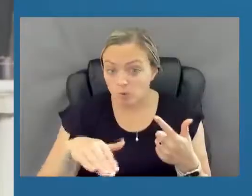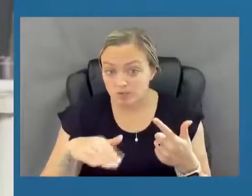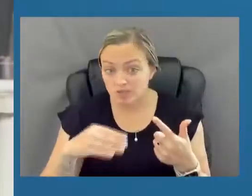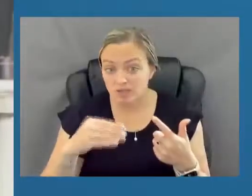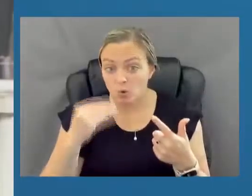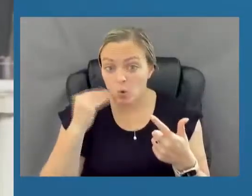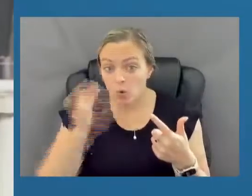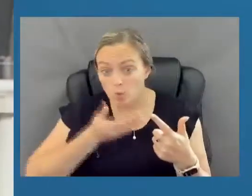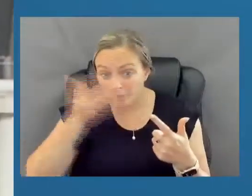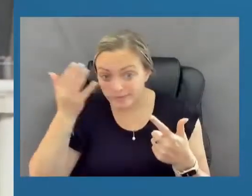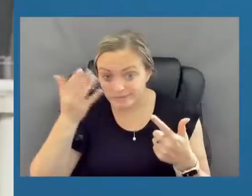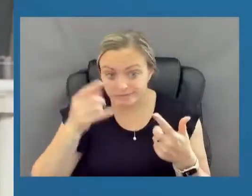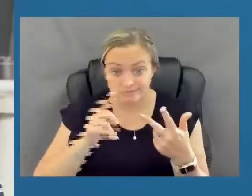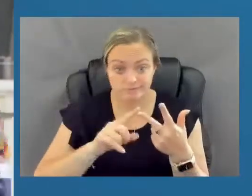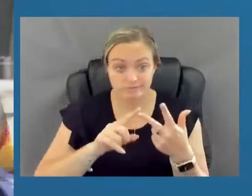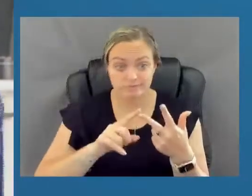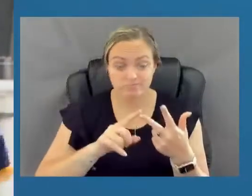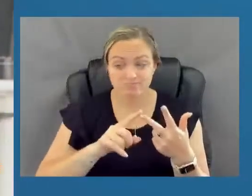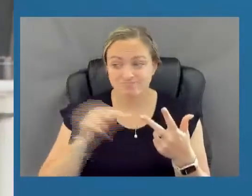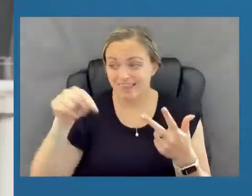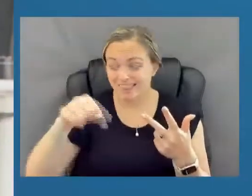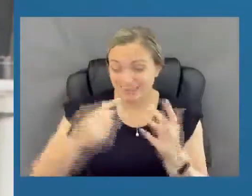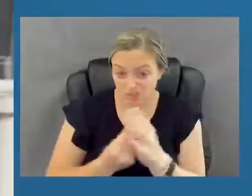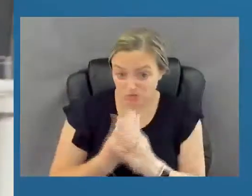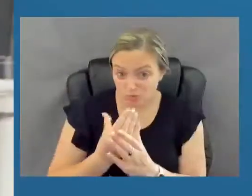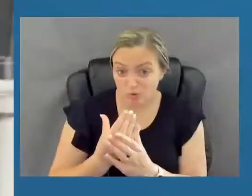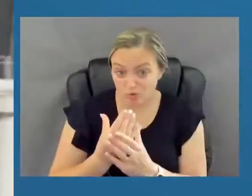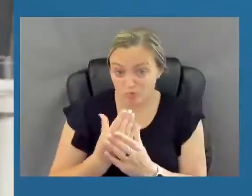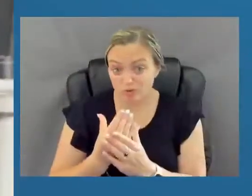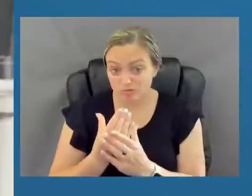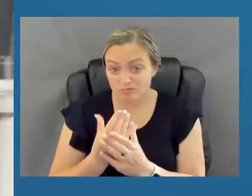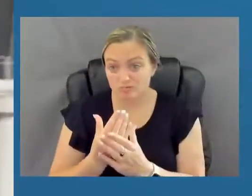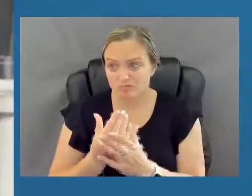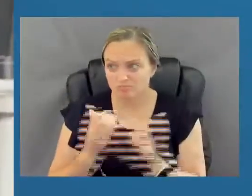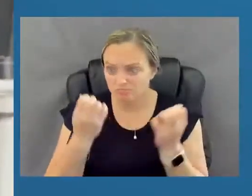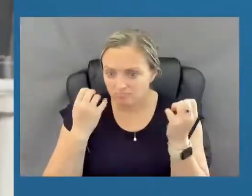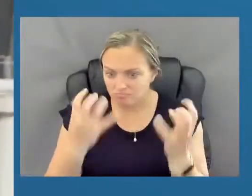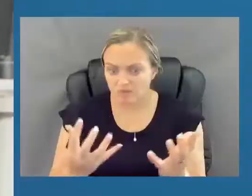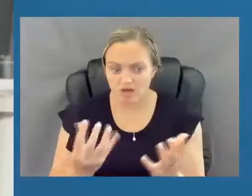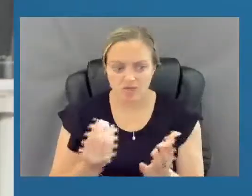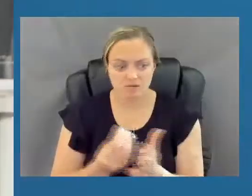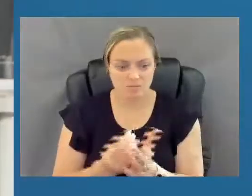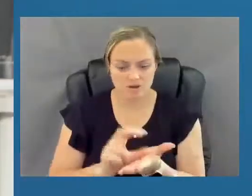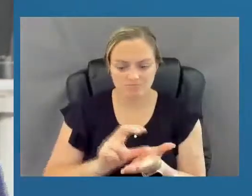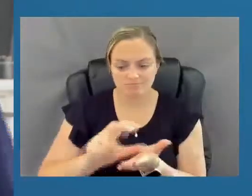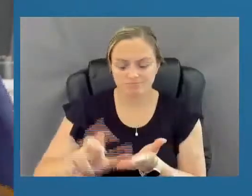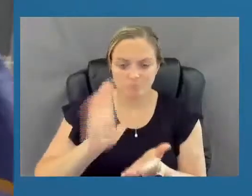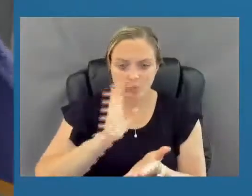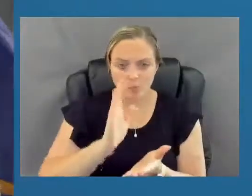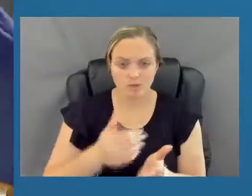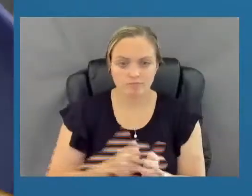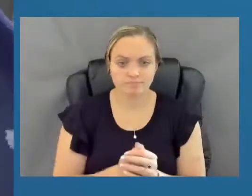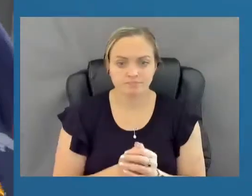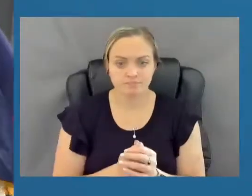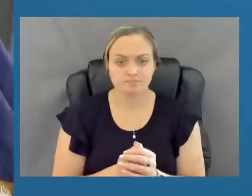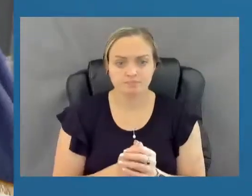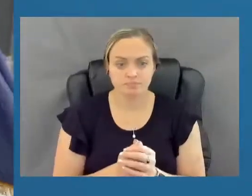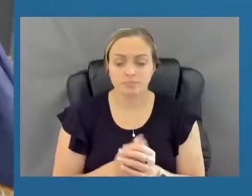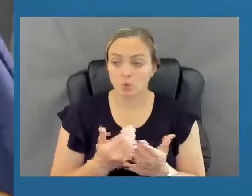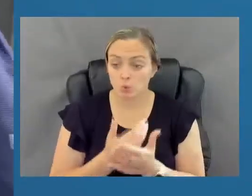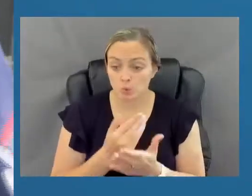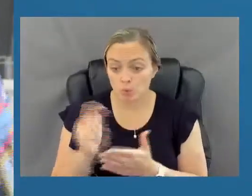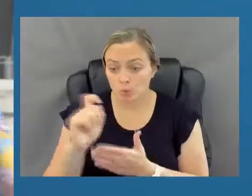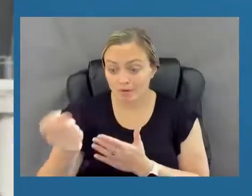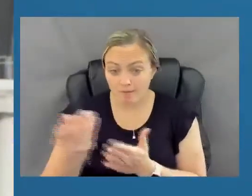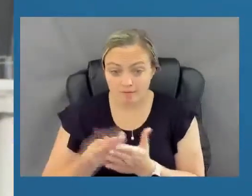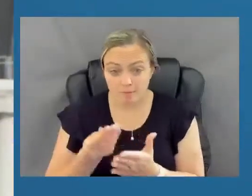homelessness. This growth will bring billions of dollars of investment and billions of dollars of new tax monies, which